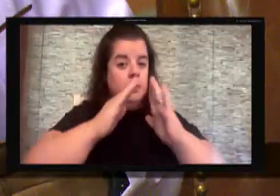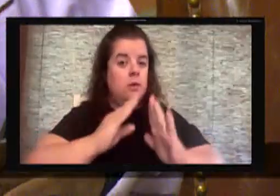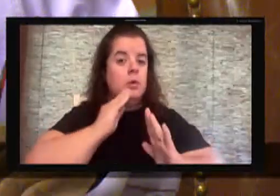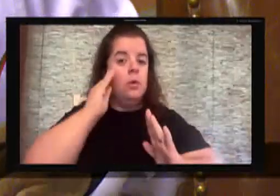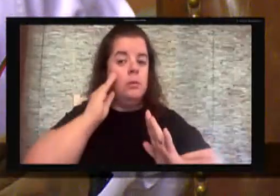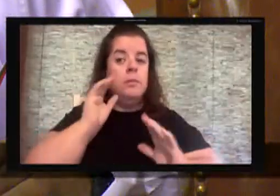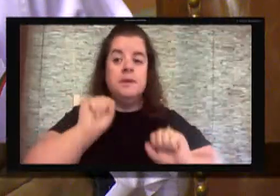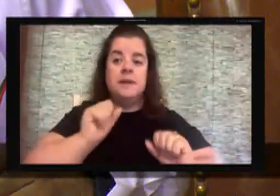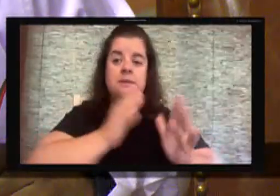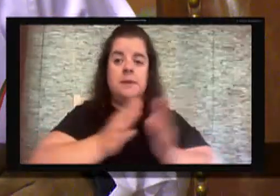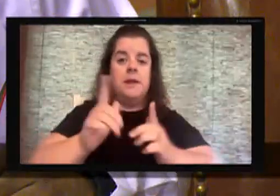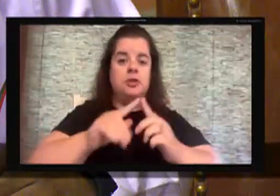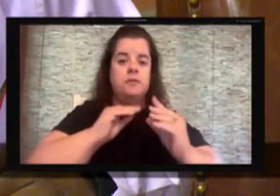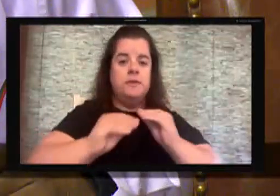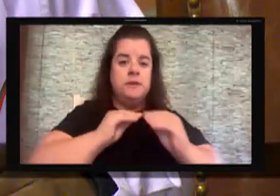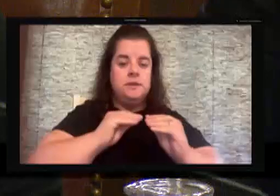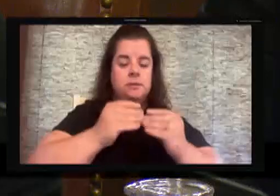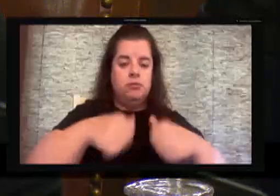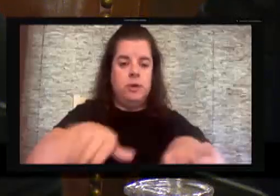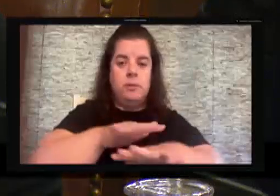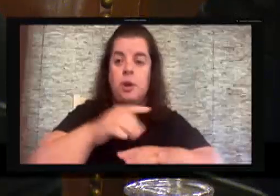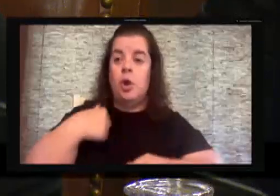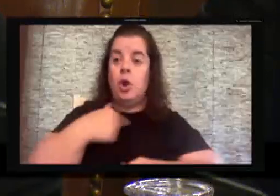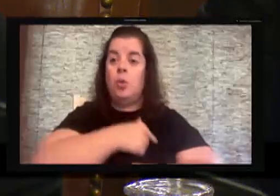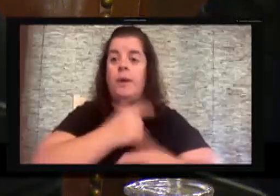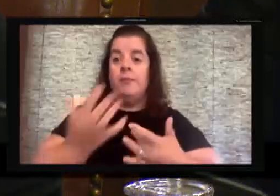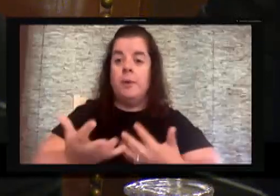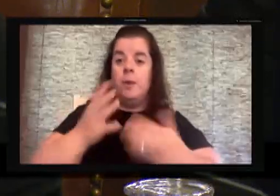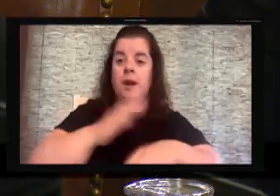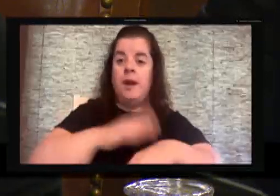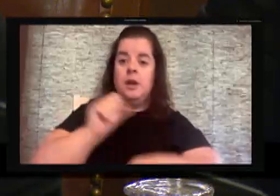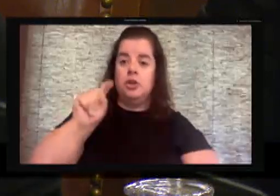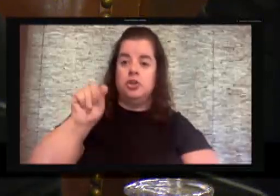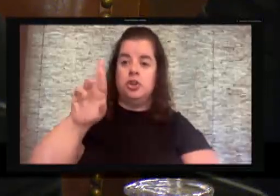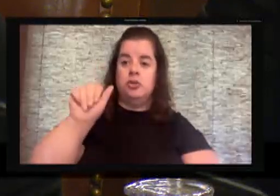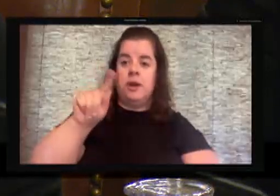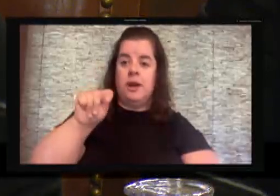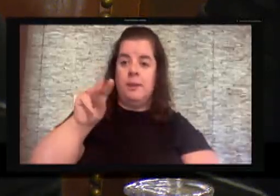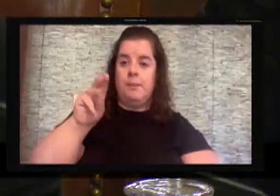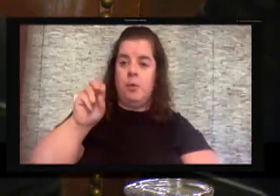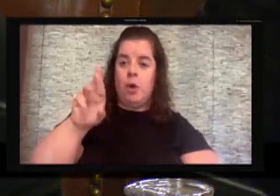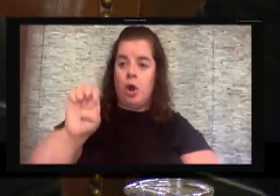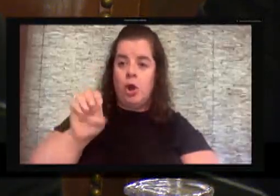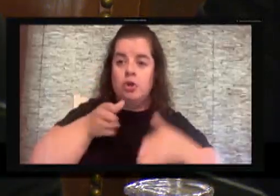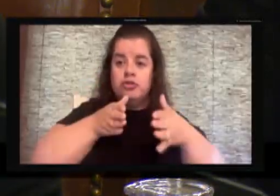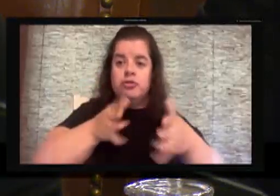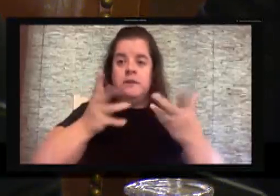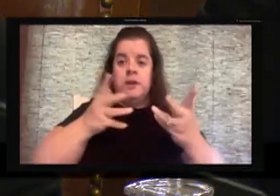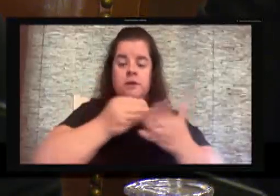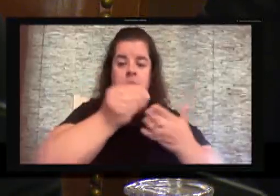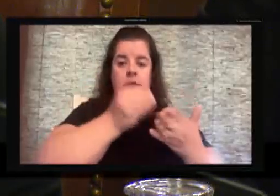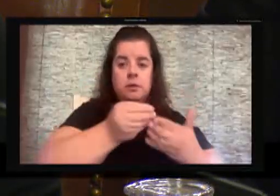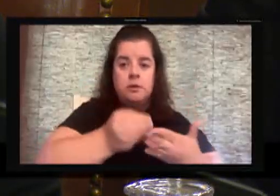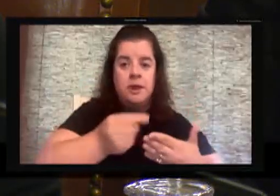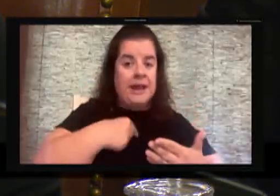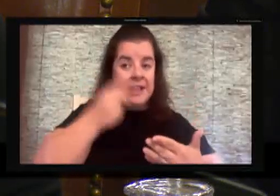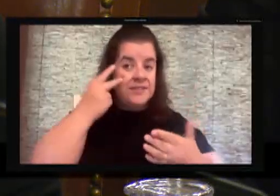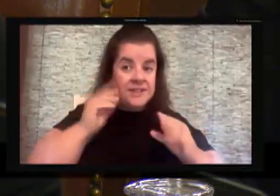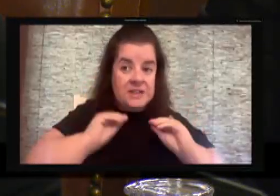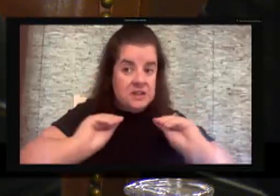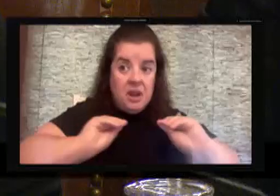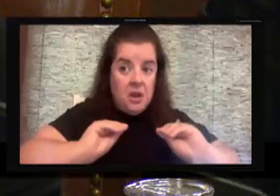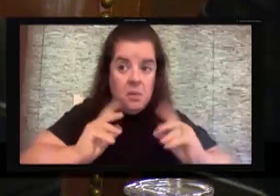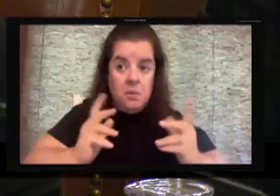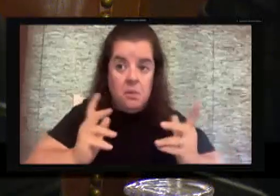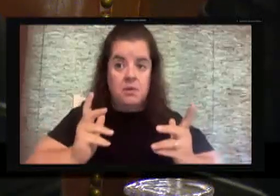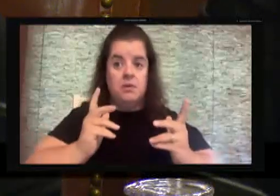renovate the properties. Because, okay, you know, we've been waiting for the one on Stratmore Street. There's several on Stratmore Street that were purchased. Okay. And I've seen no movement.